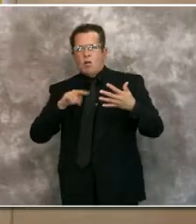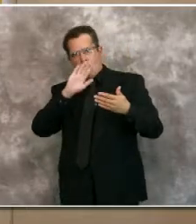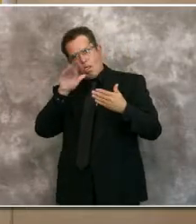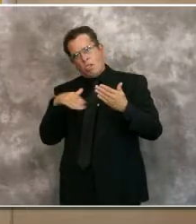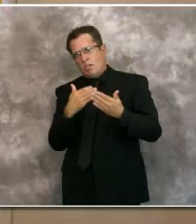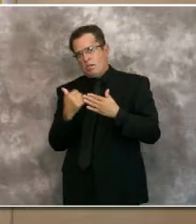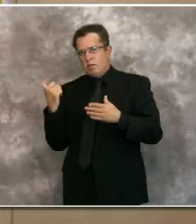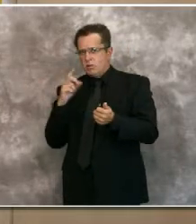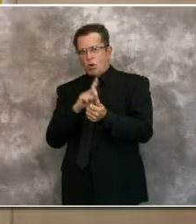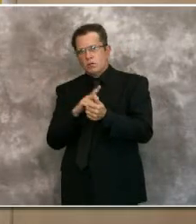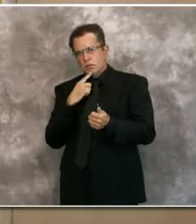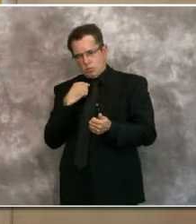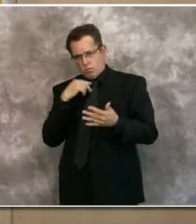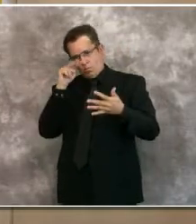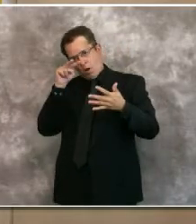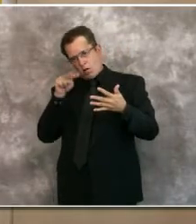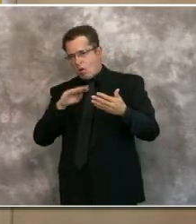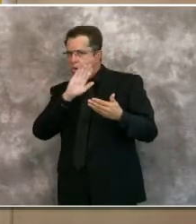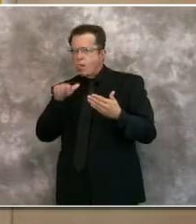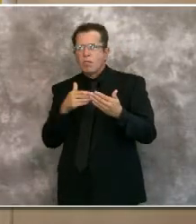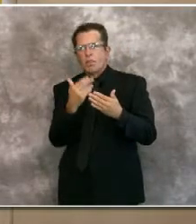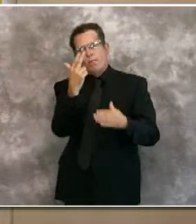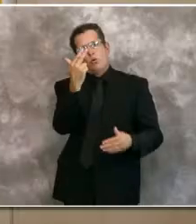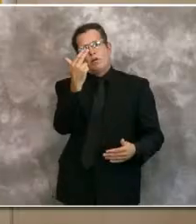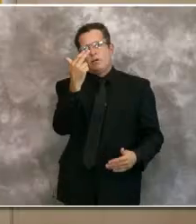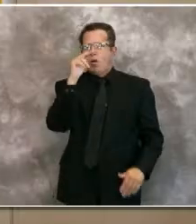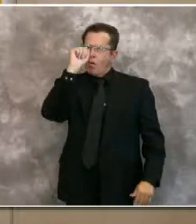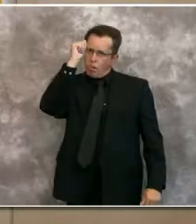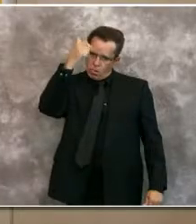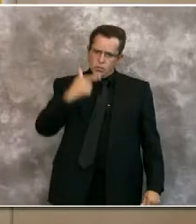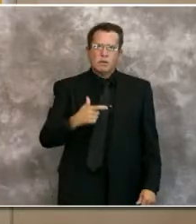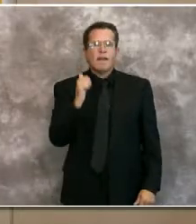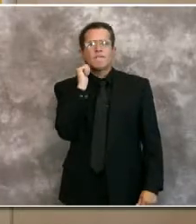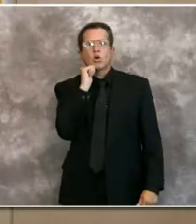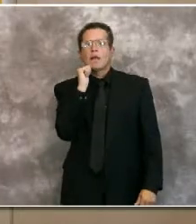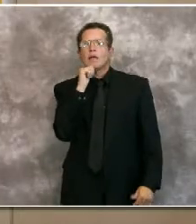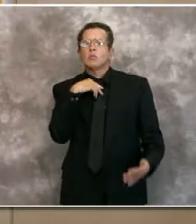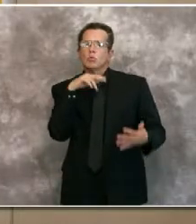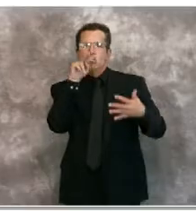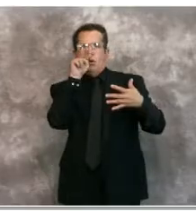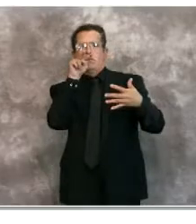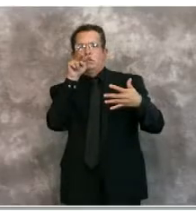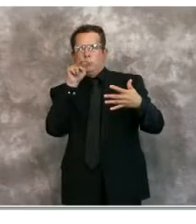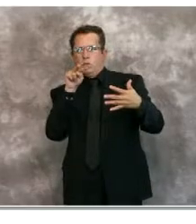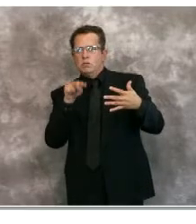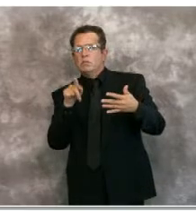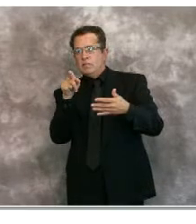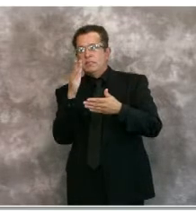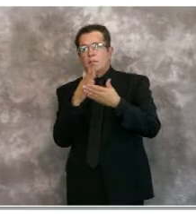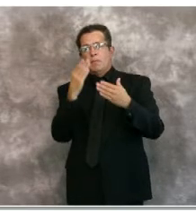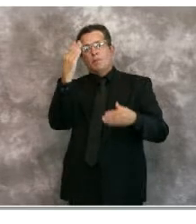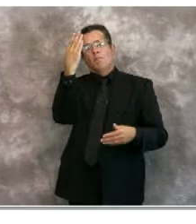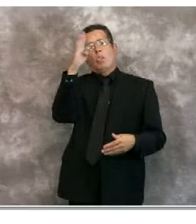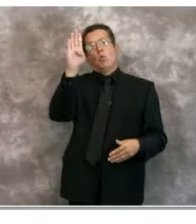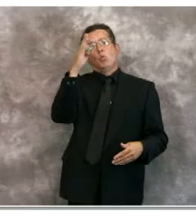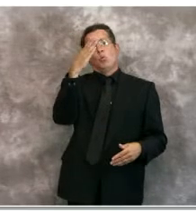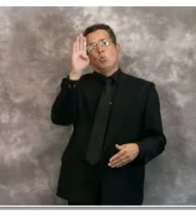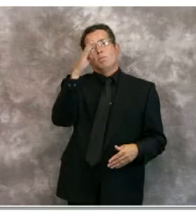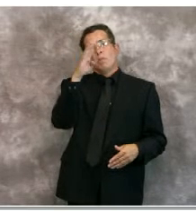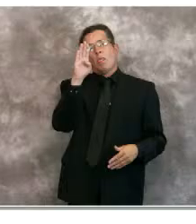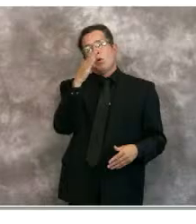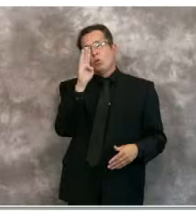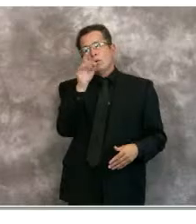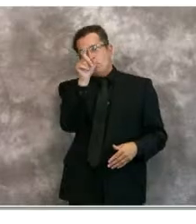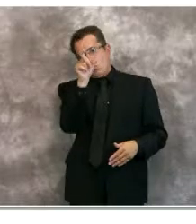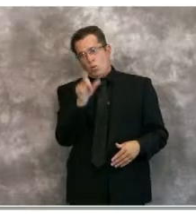13 very closely and every day. As was stated, the ones that are shaded in blue, those are kind